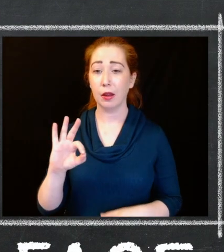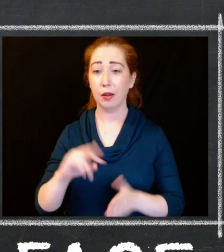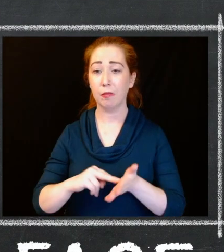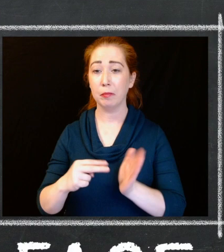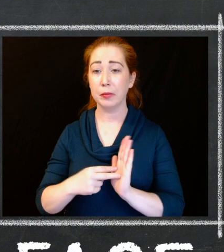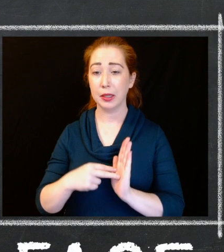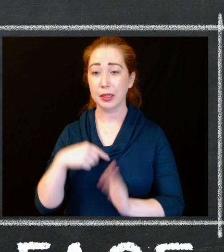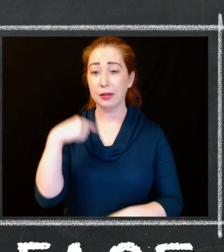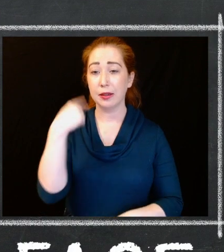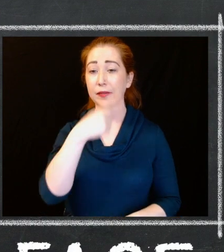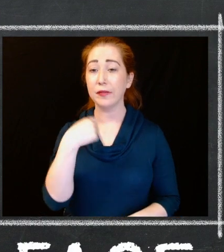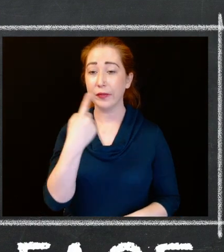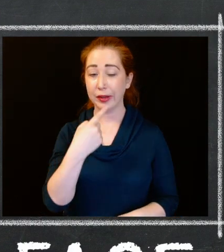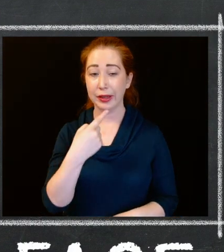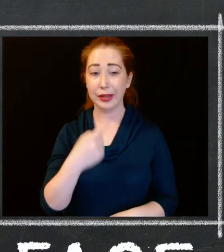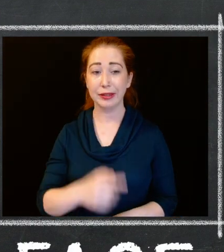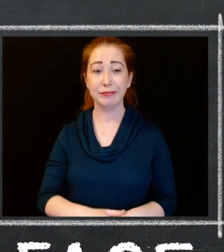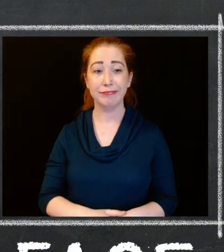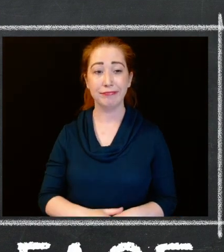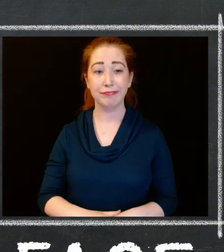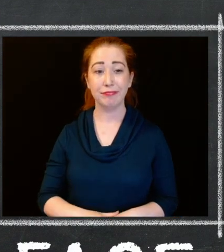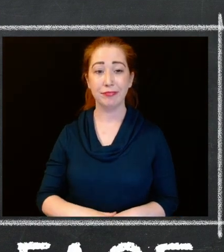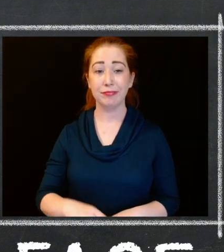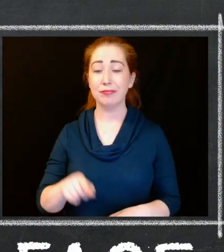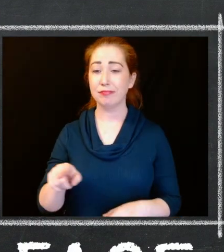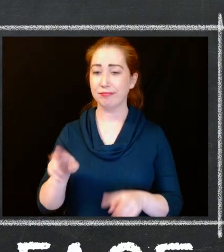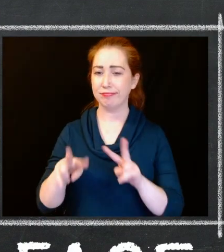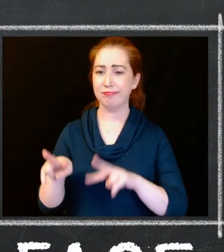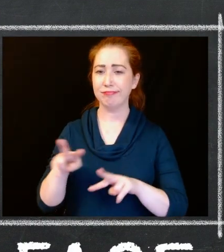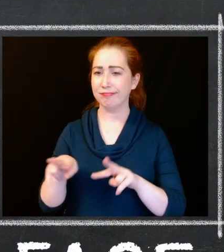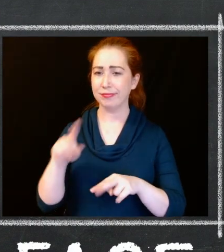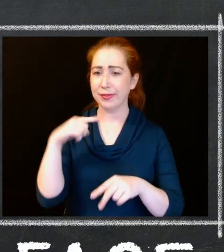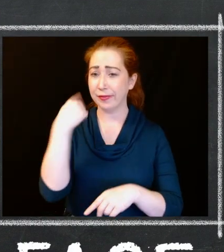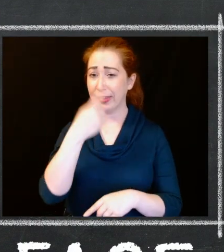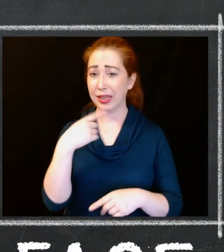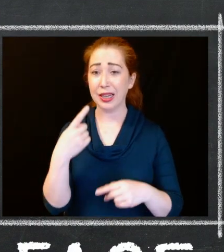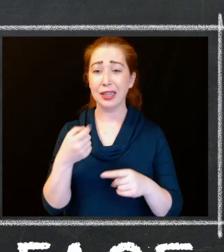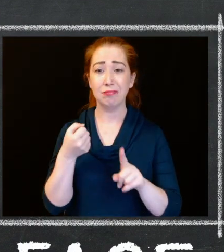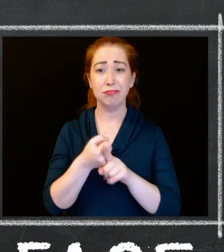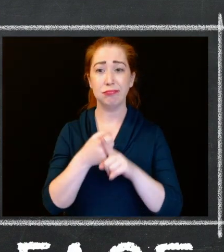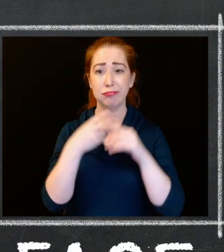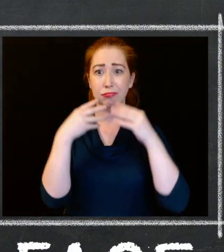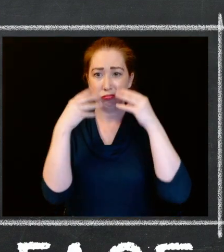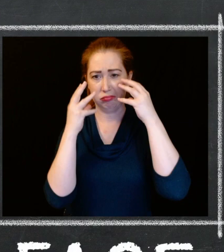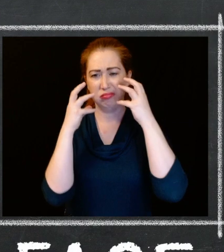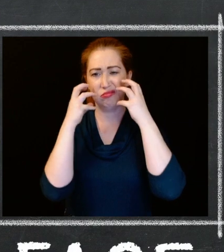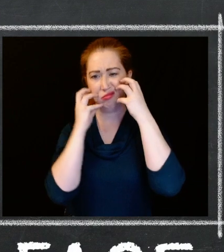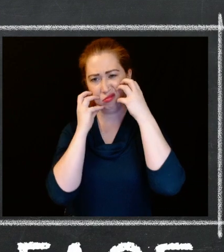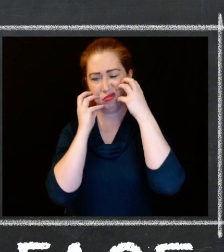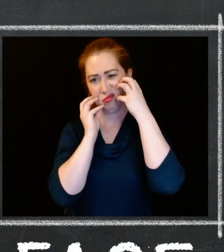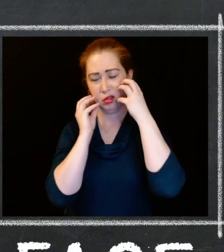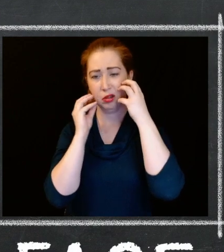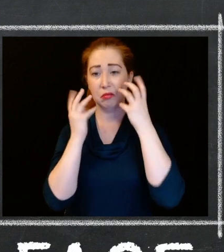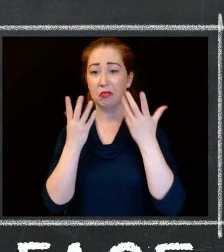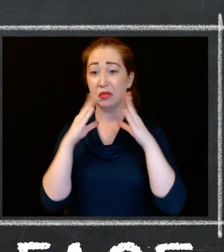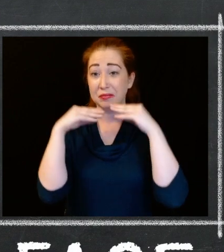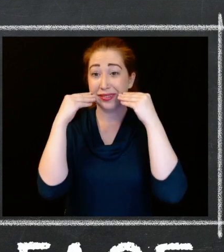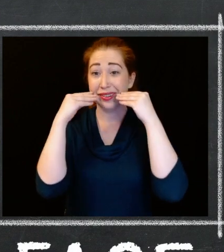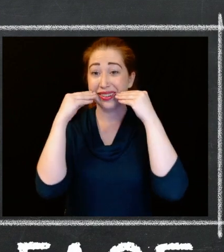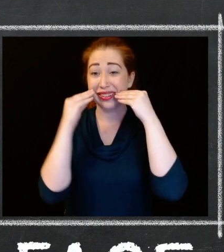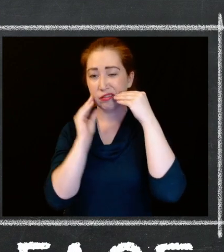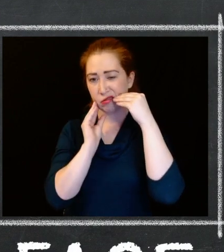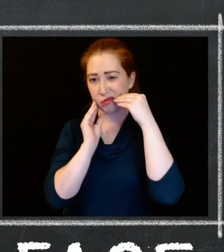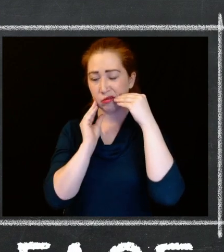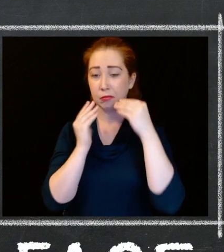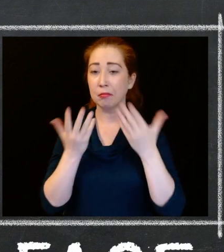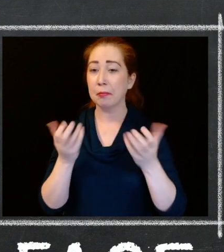F is for face. Look for sudden facial weakness. Part of the face may seem to be drooping. The smile may